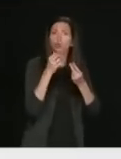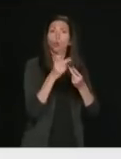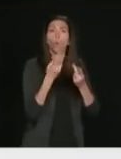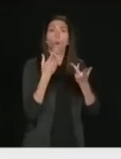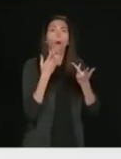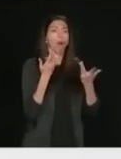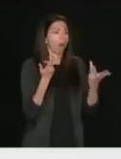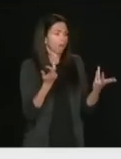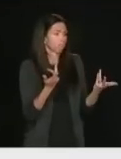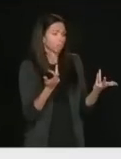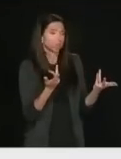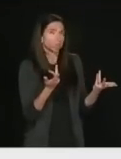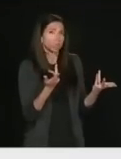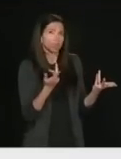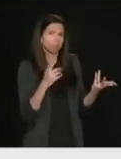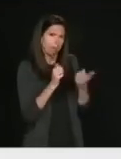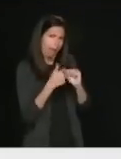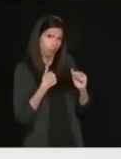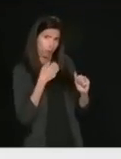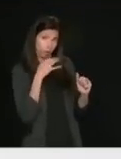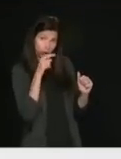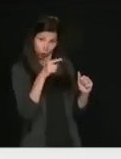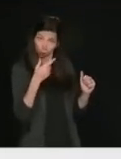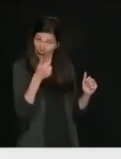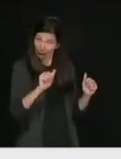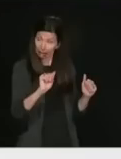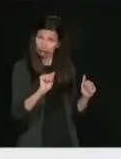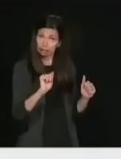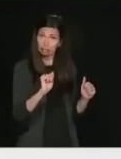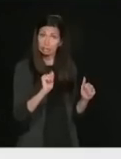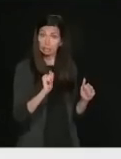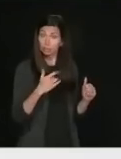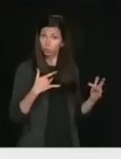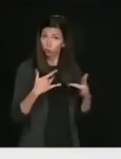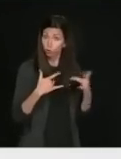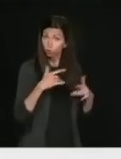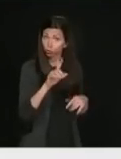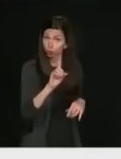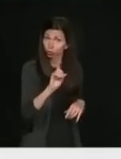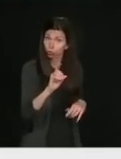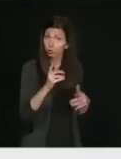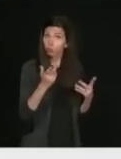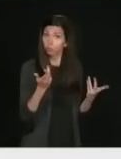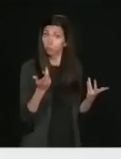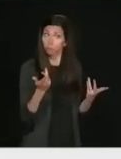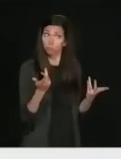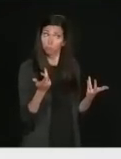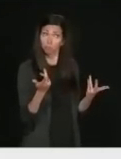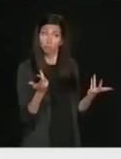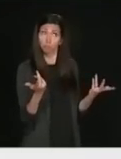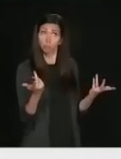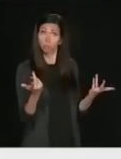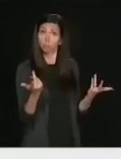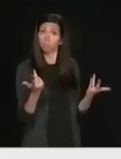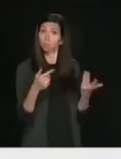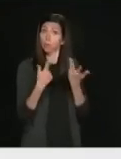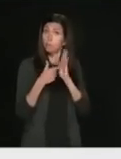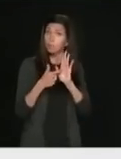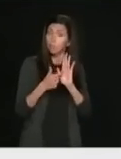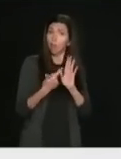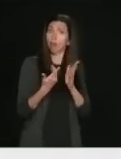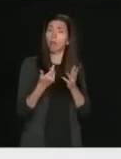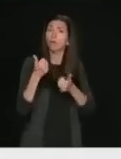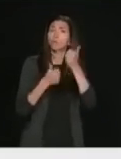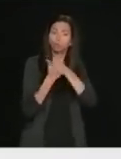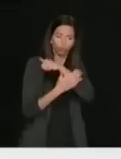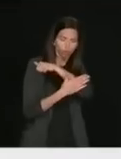any concerns for you that there's such a large influence in the term of funding commitment from China to